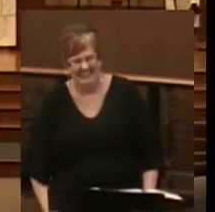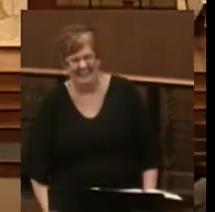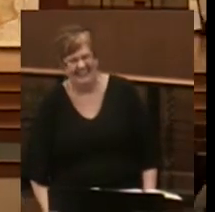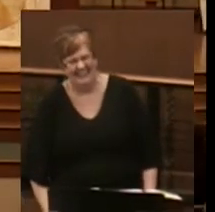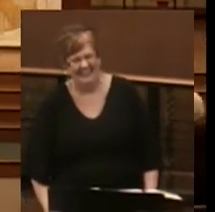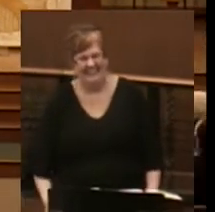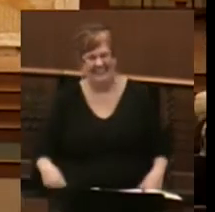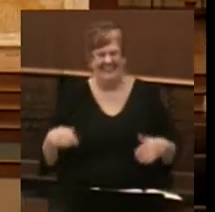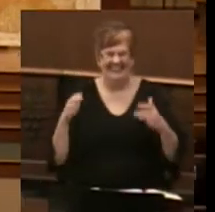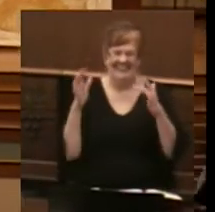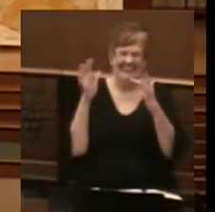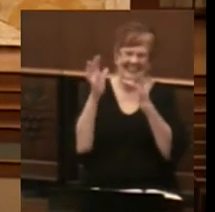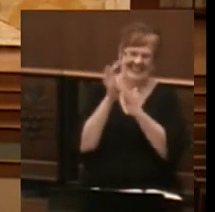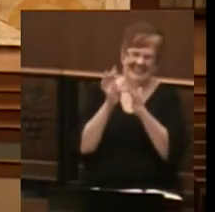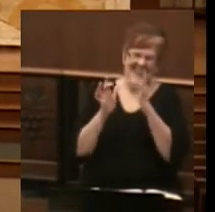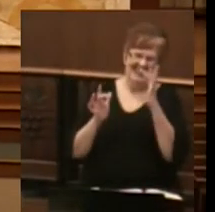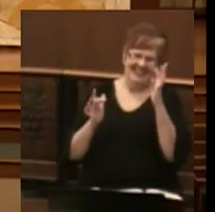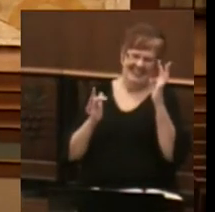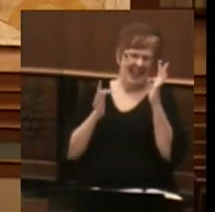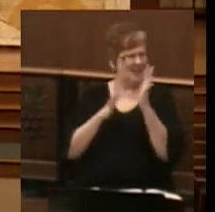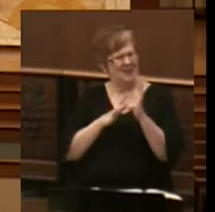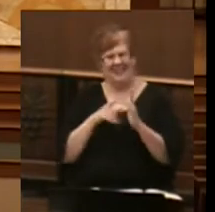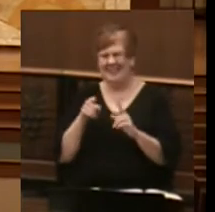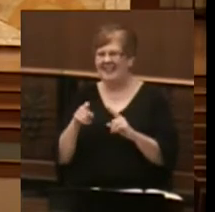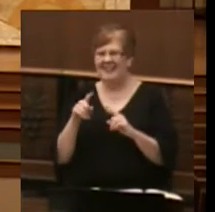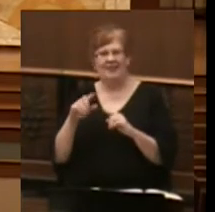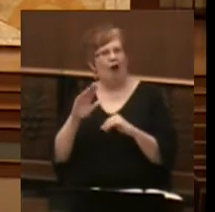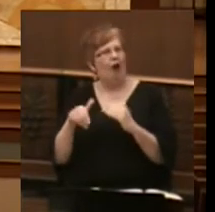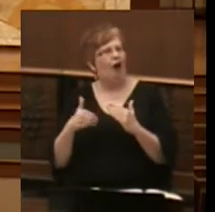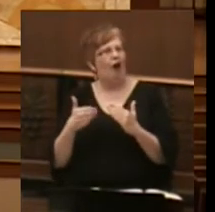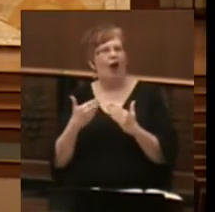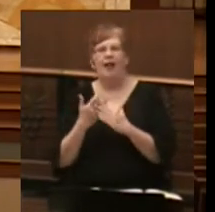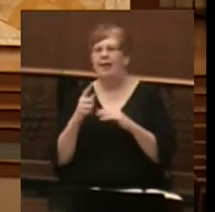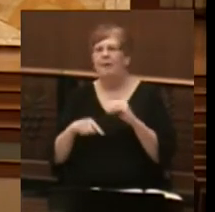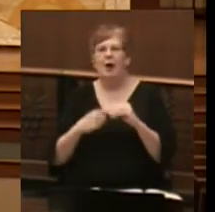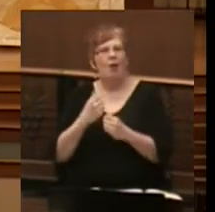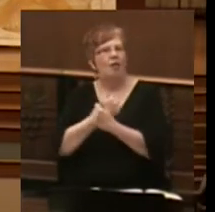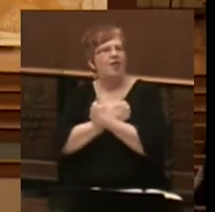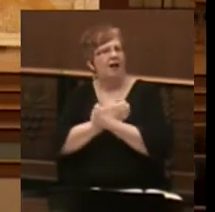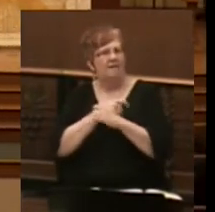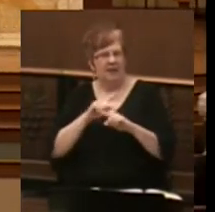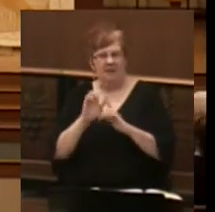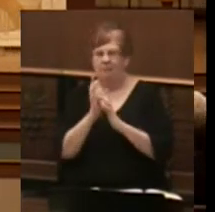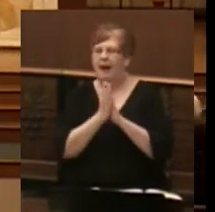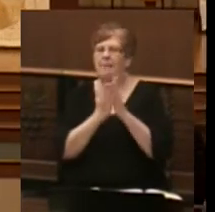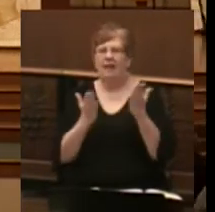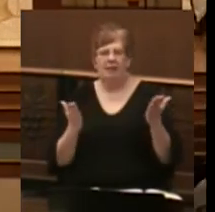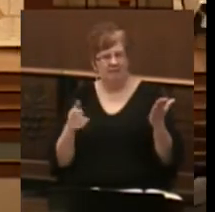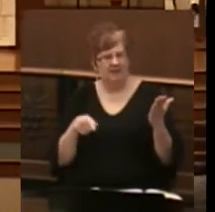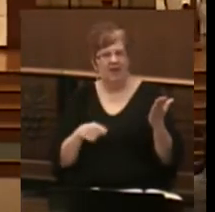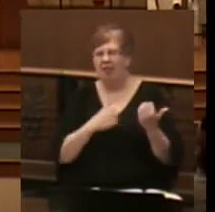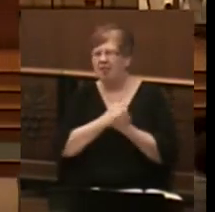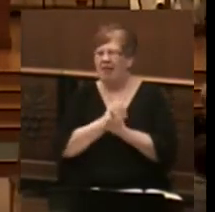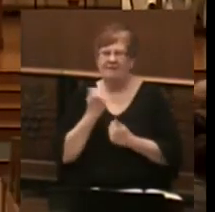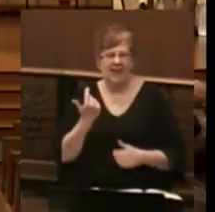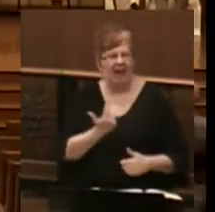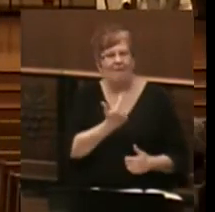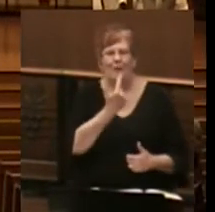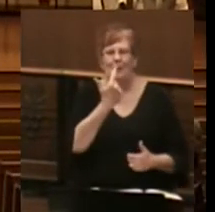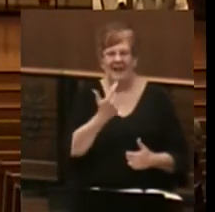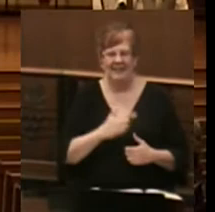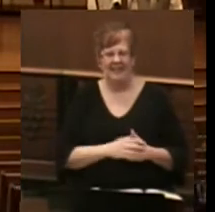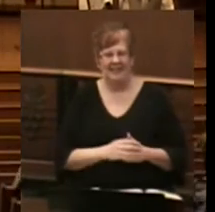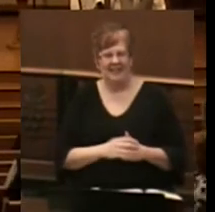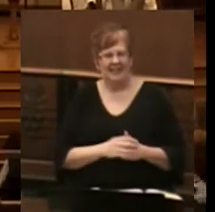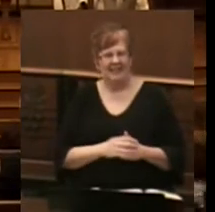Well, this Jesus, he's all about love in the Bible. Yeah. He loved everybody. He